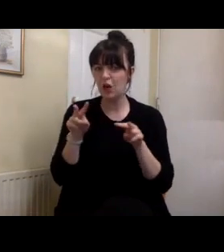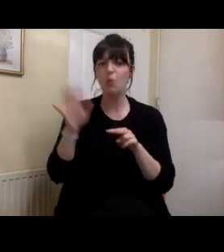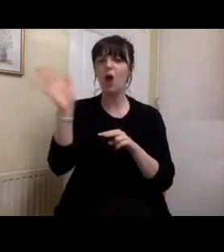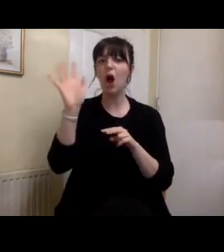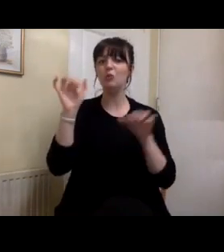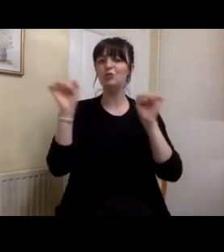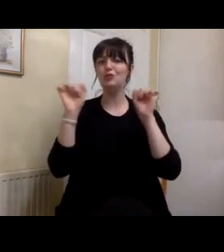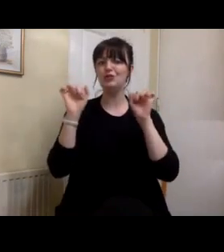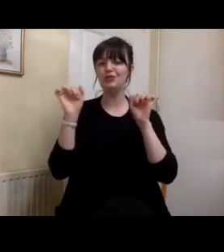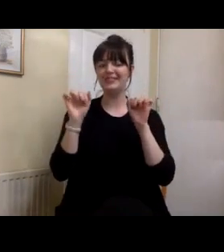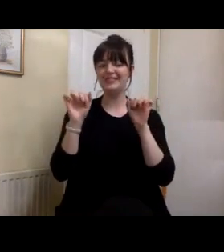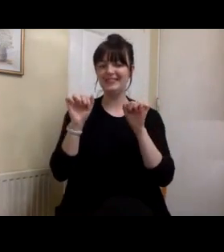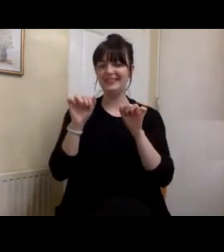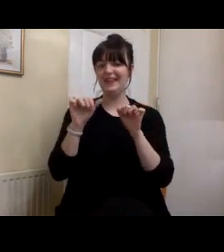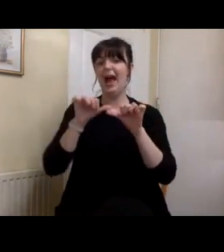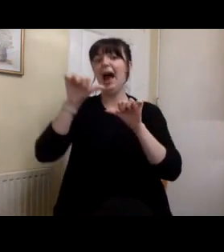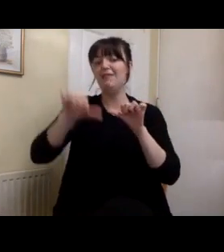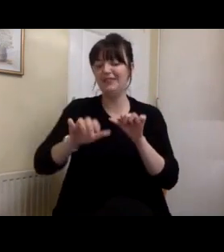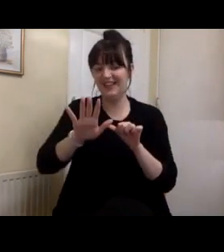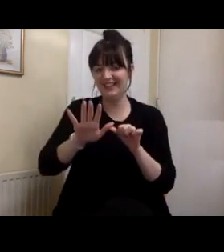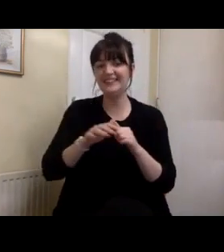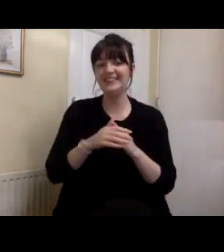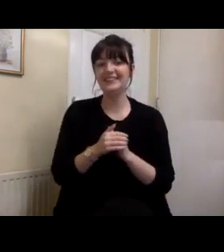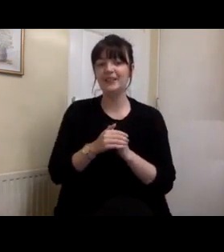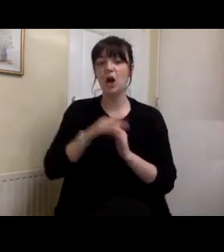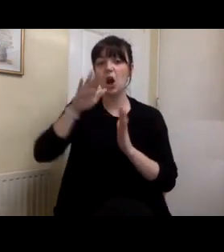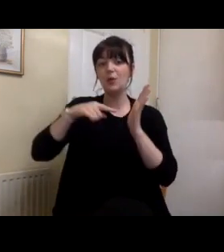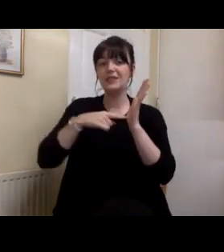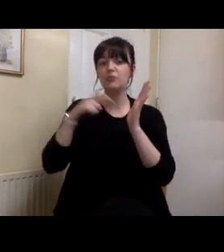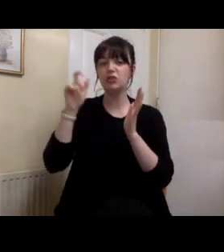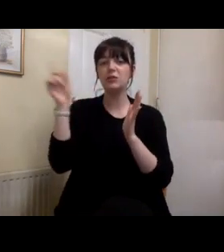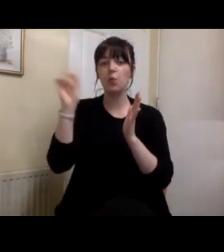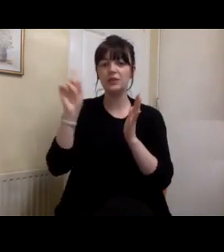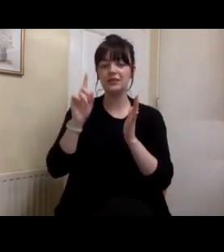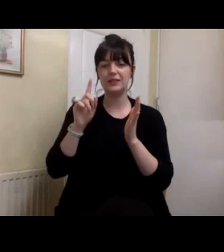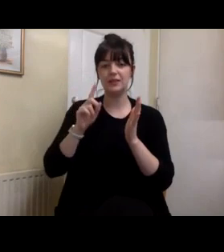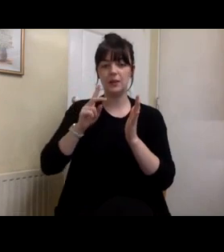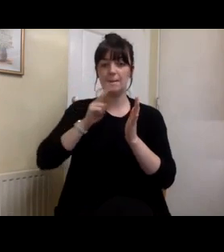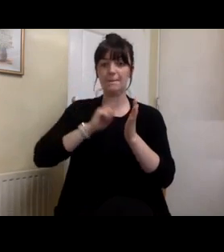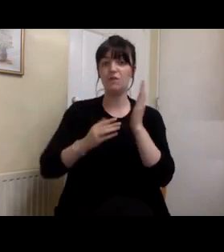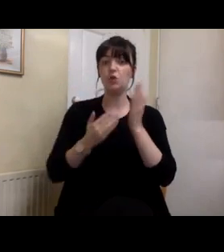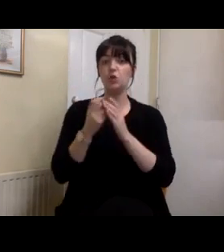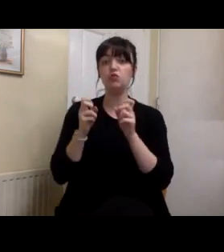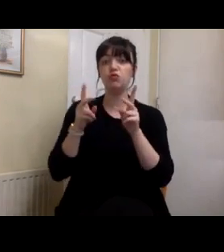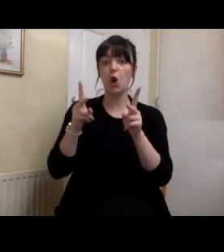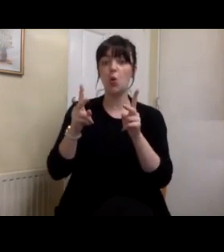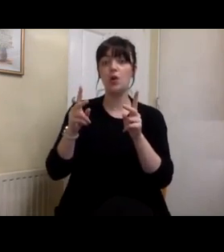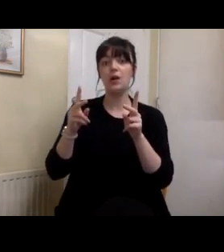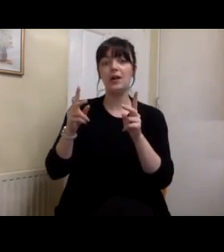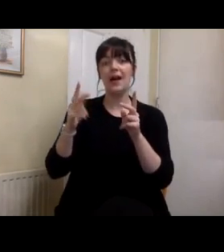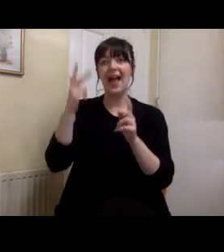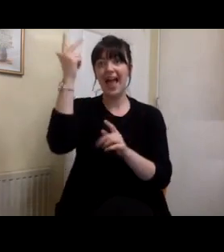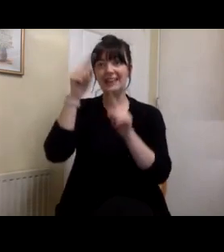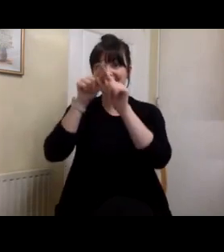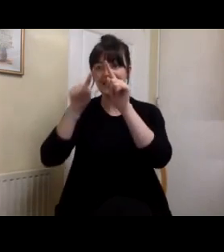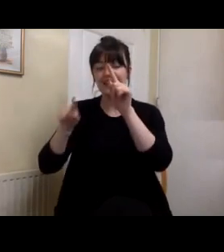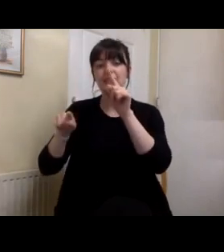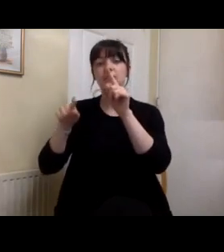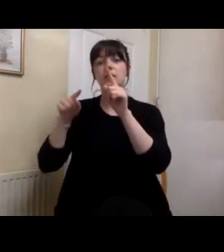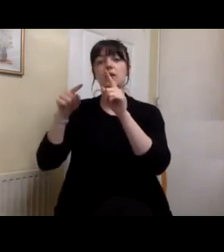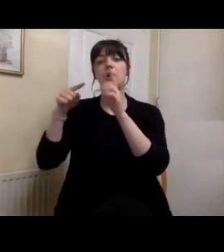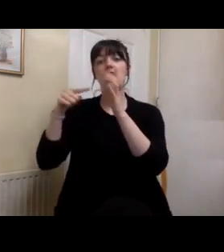haven't seen a video. With videos coming up. Lower Thames Crossing is a proposed new road connecting Kent, Thurrock and Essex through